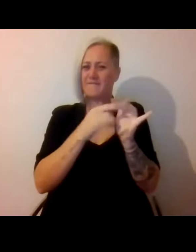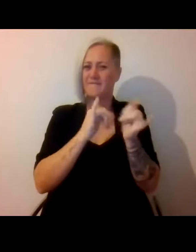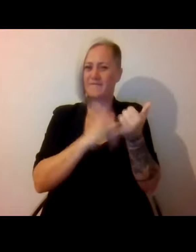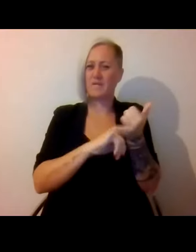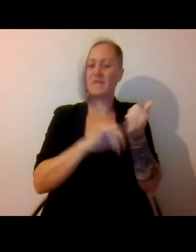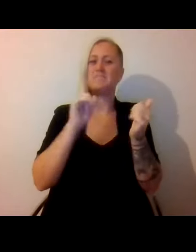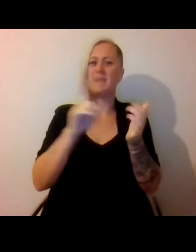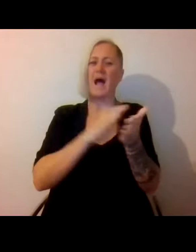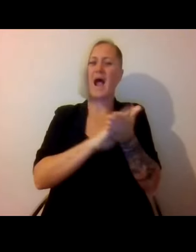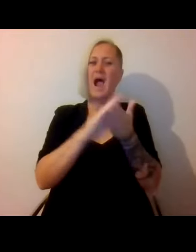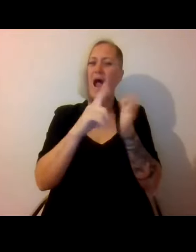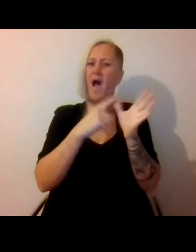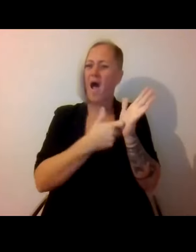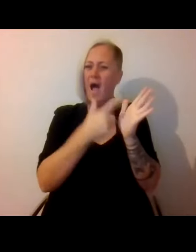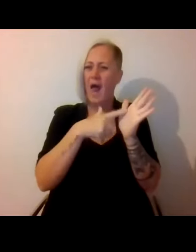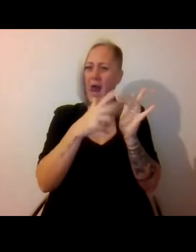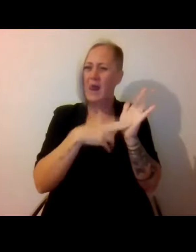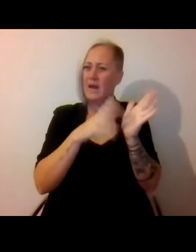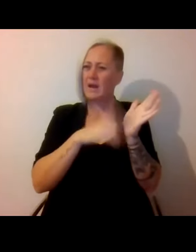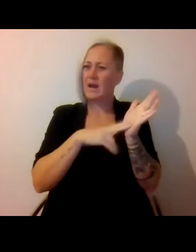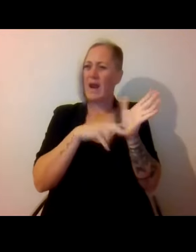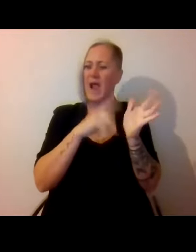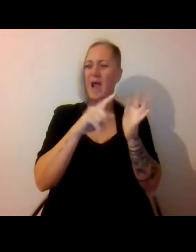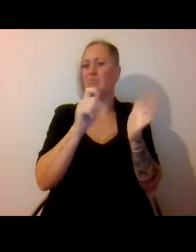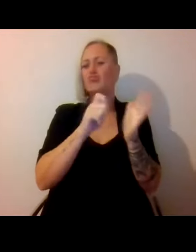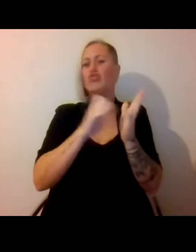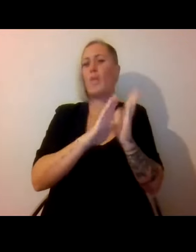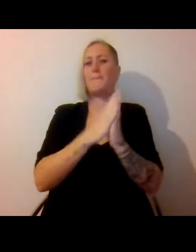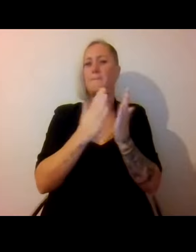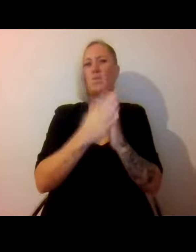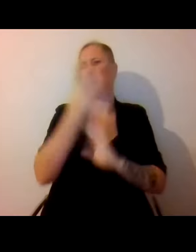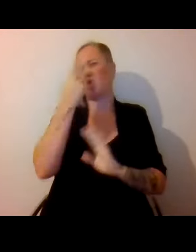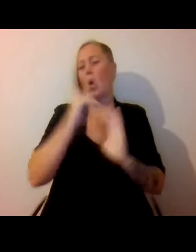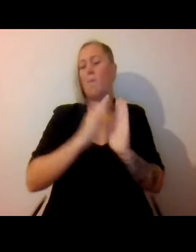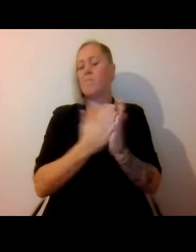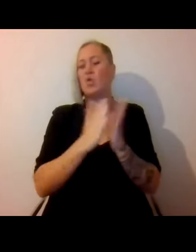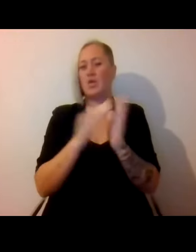Lane. He wrote a book called Marks of Benevolence. It's a pretty old book now.